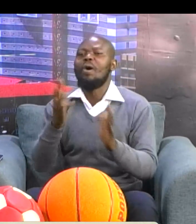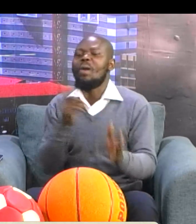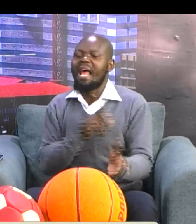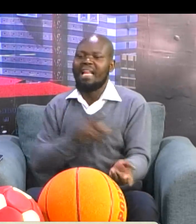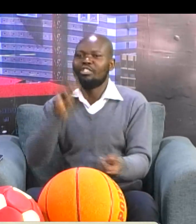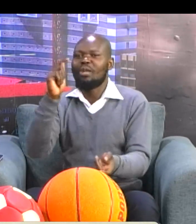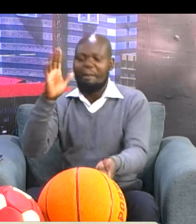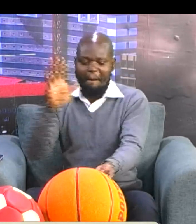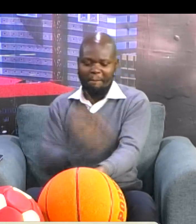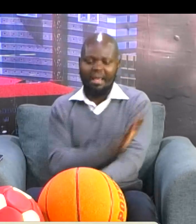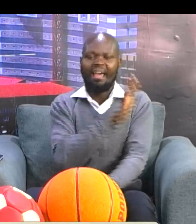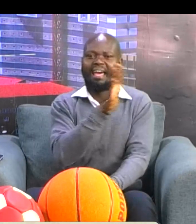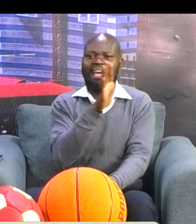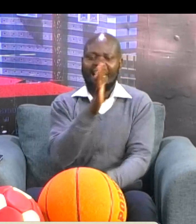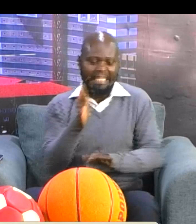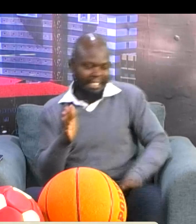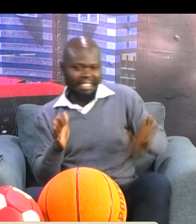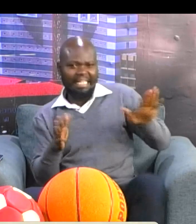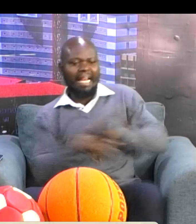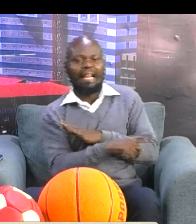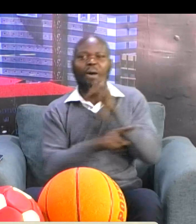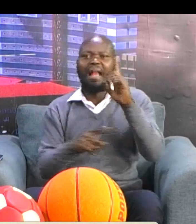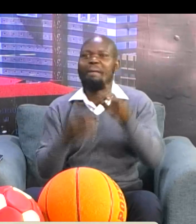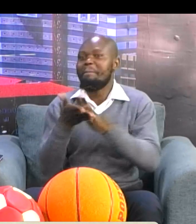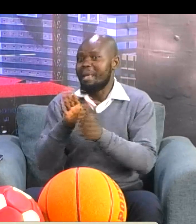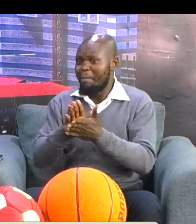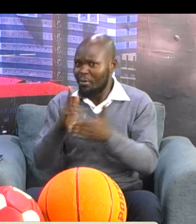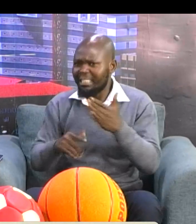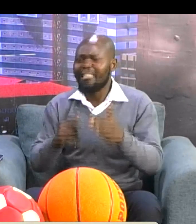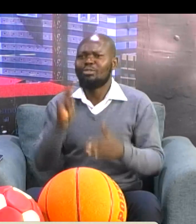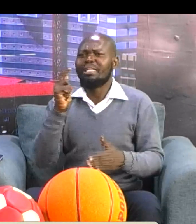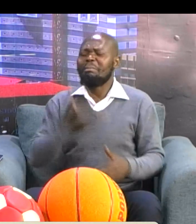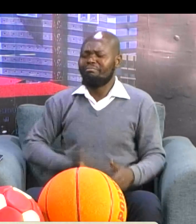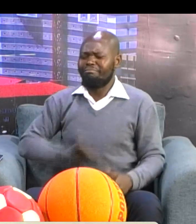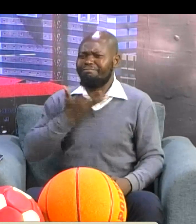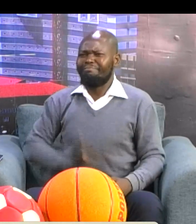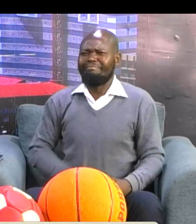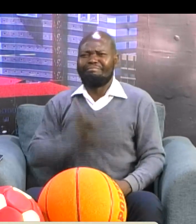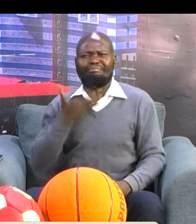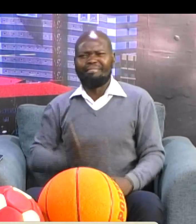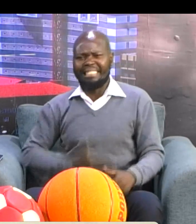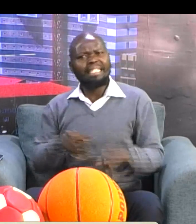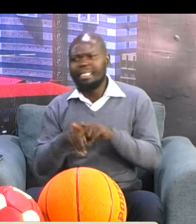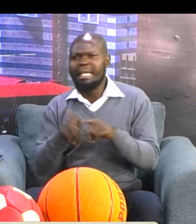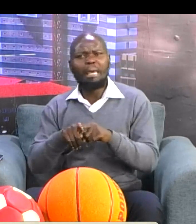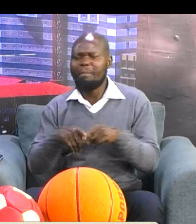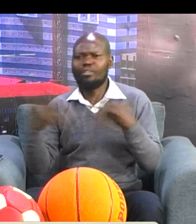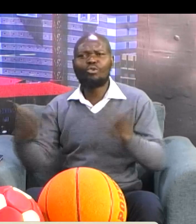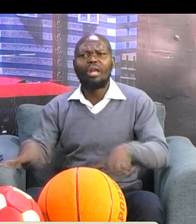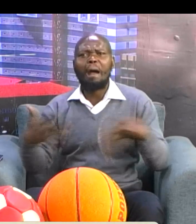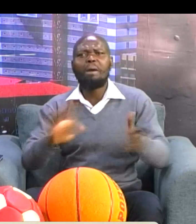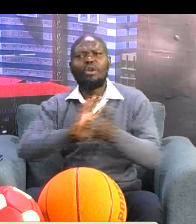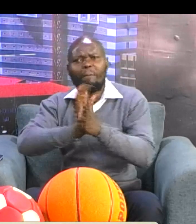that Arsenal, the first goal was by luck. Arsenal Saka's getting the deflection